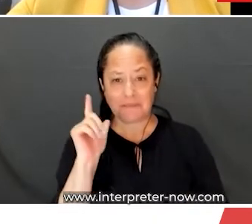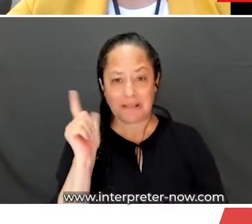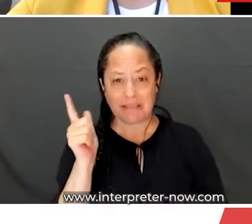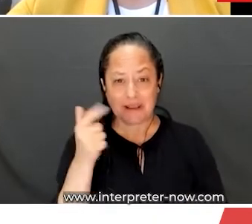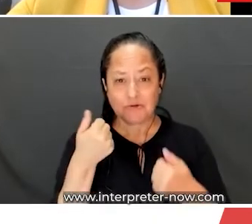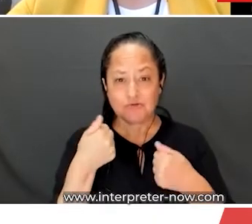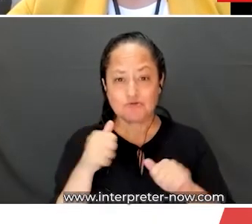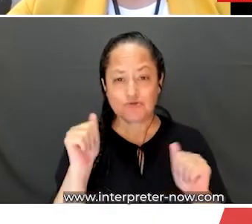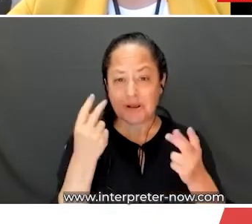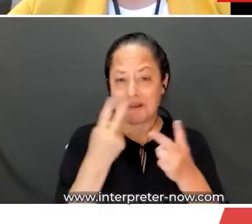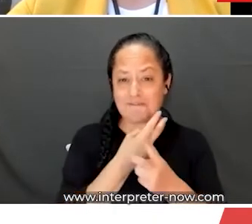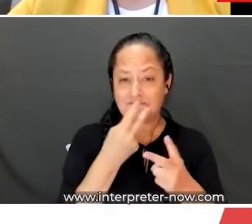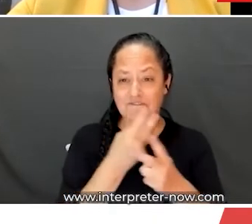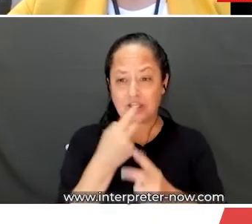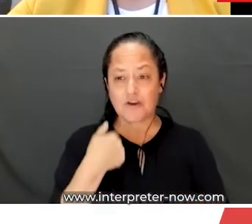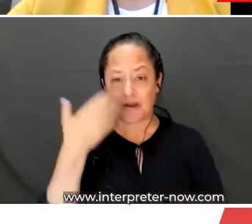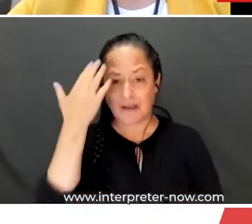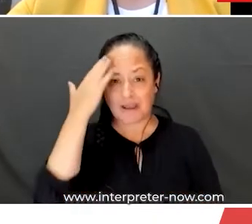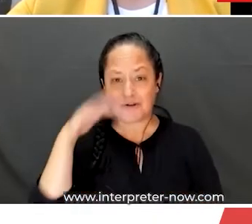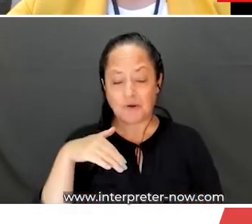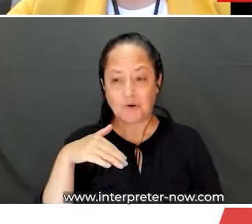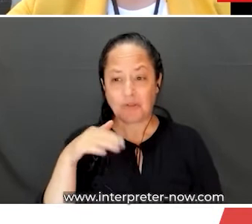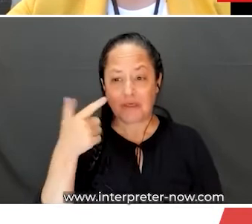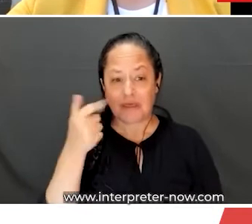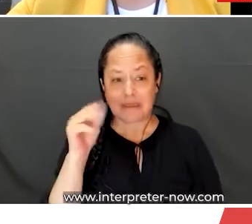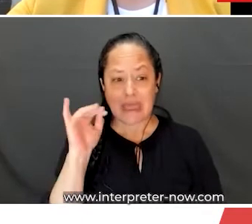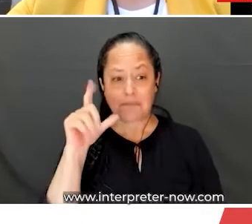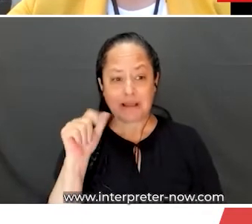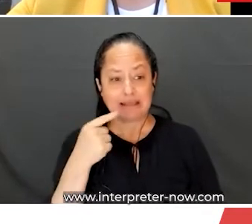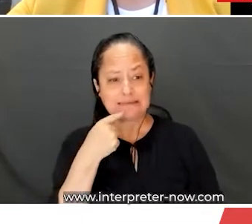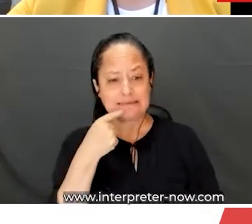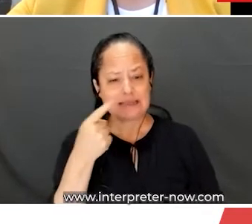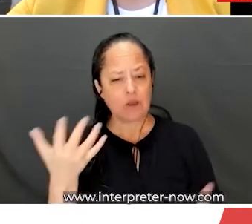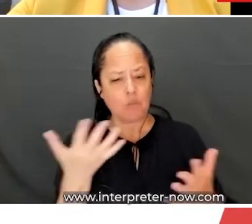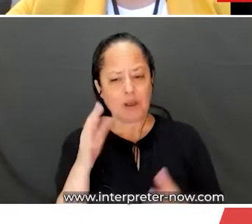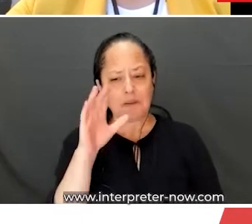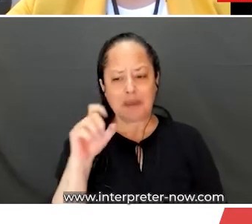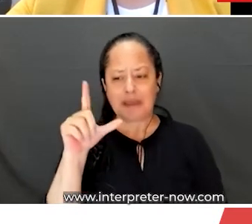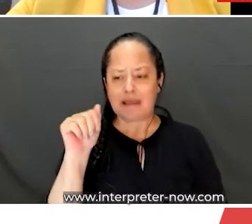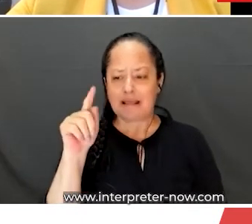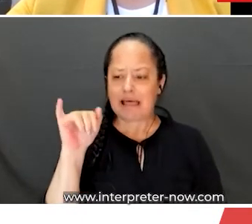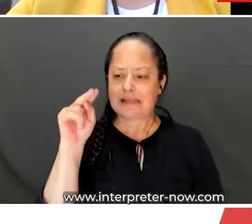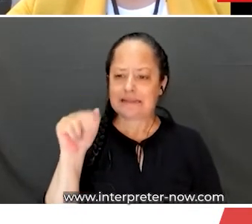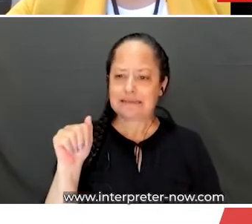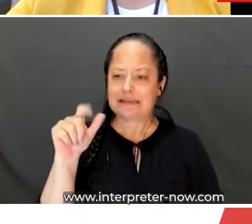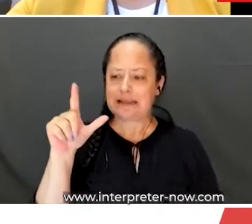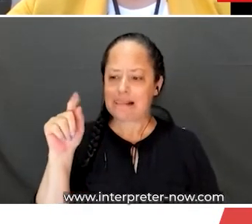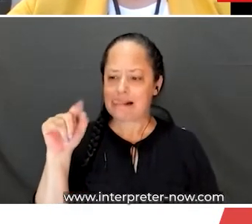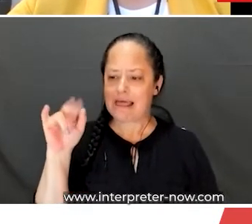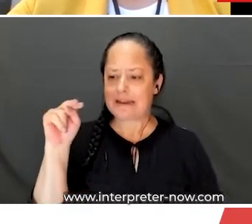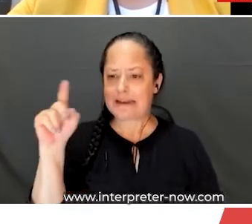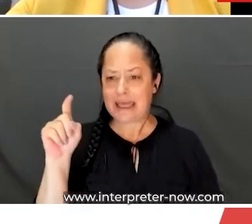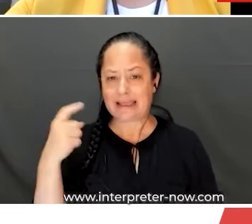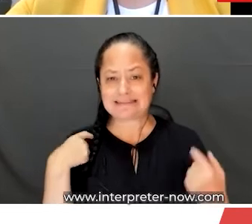to figure out. I know that Gabriela was saying, but what it is to be a Latina, Latinx, Hispanic? at this